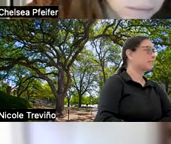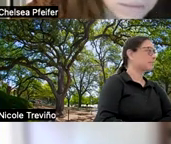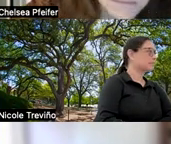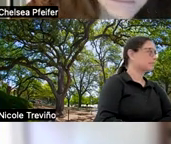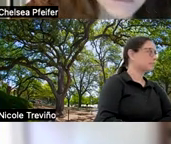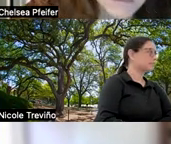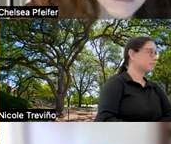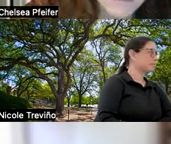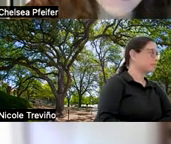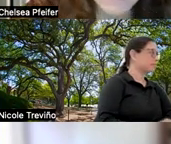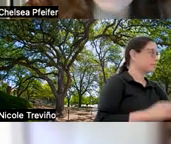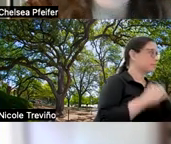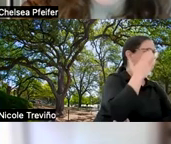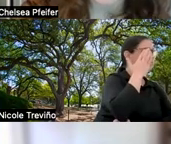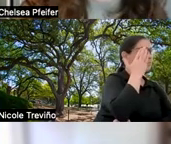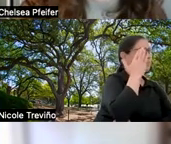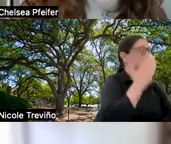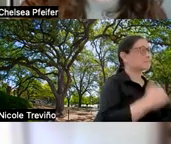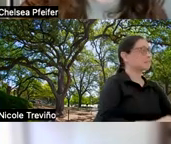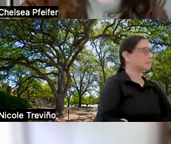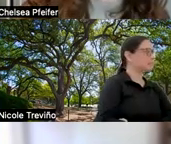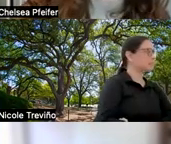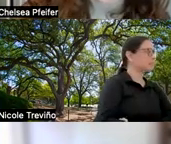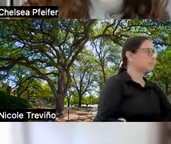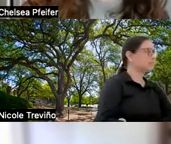What stood out to me was a lot of